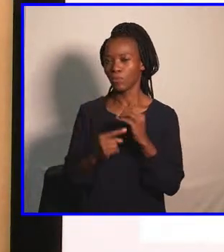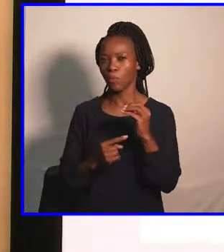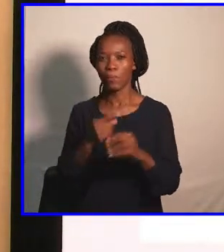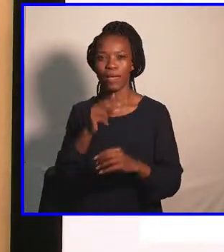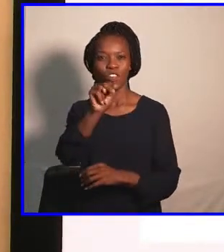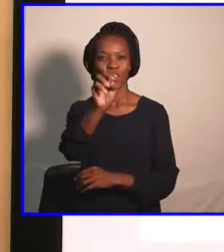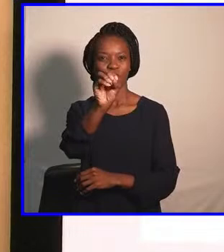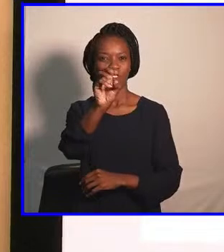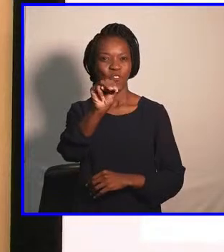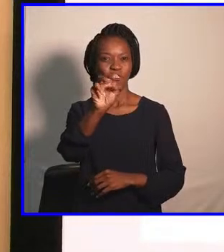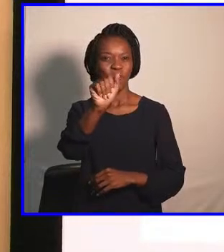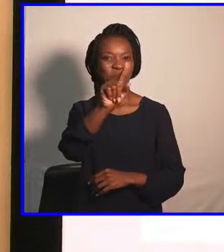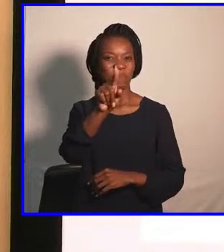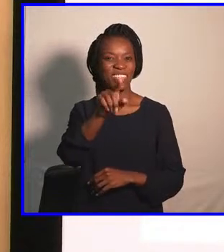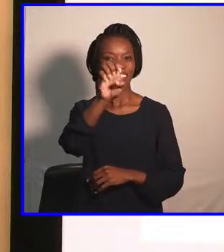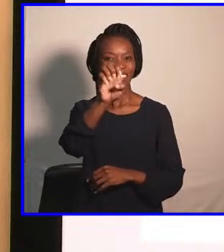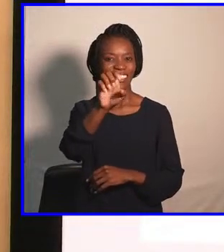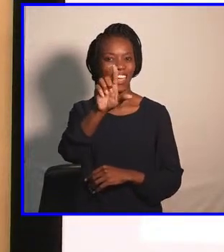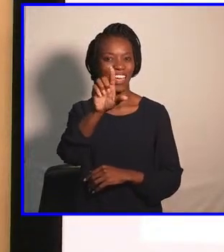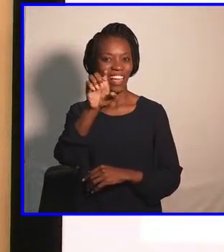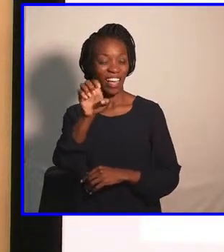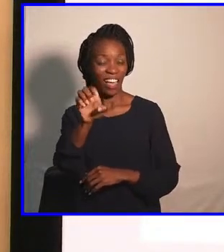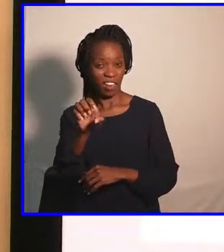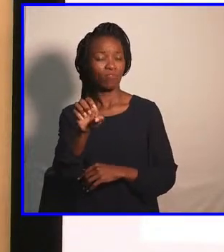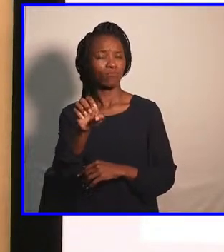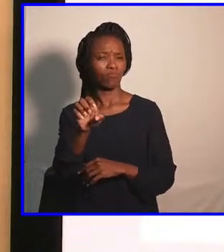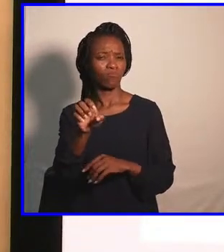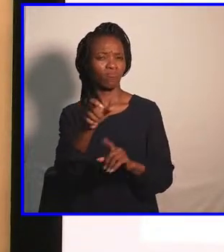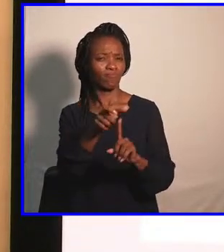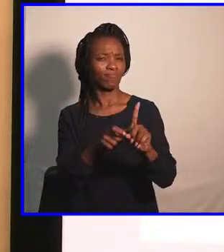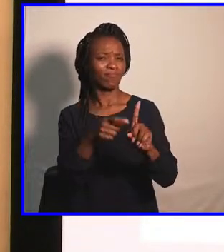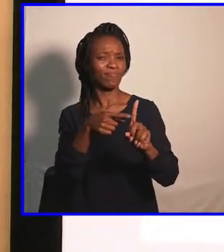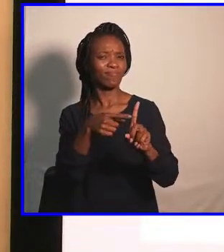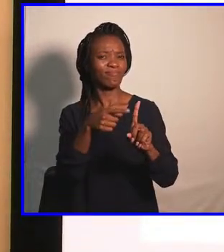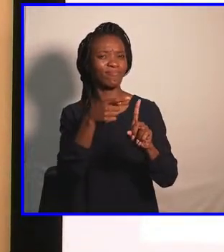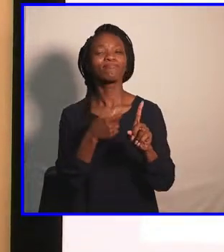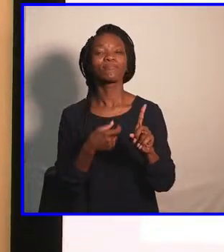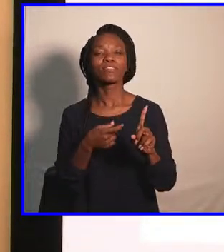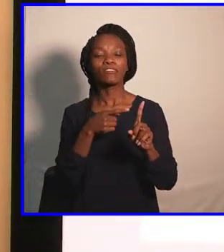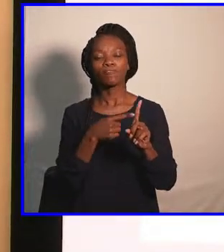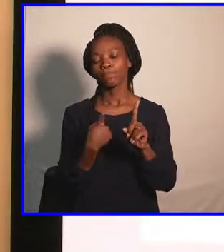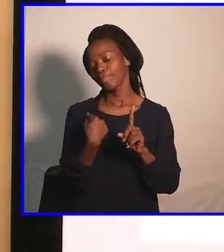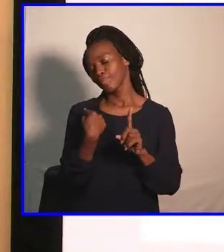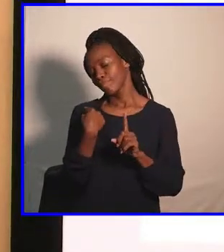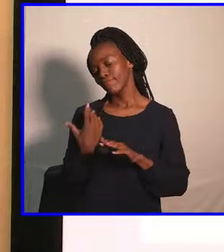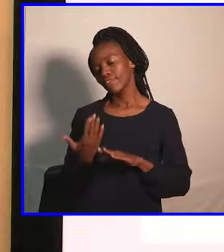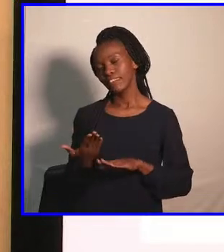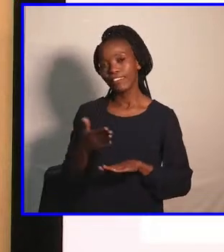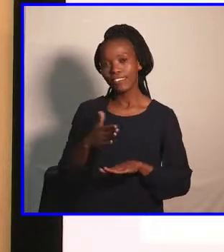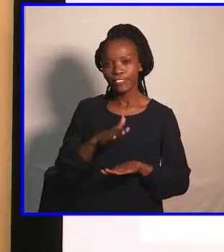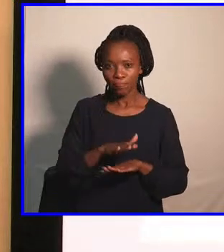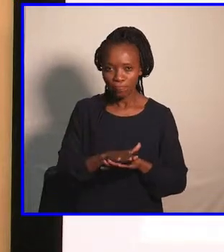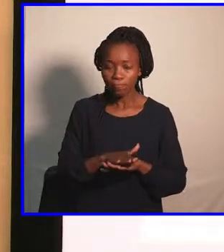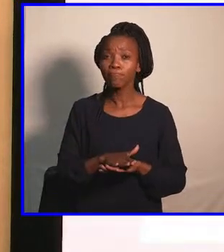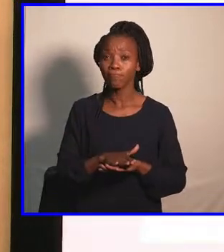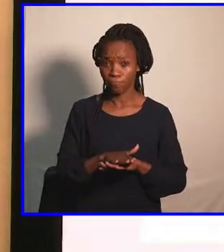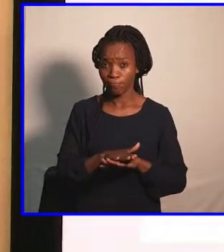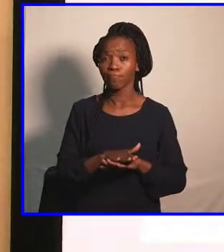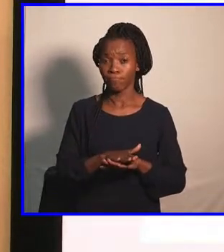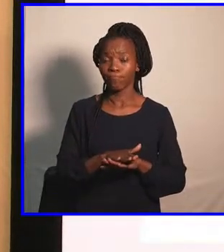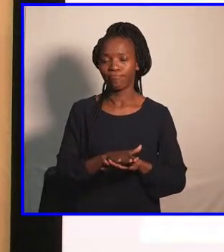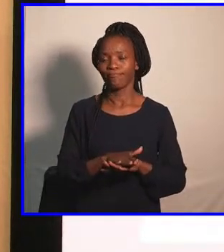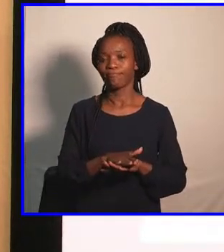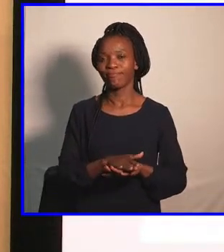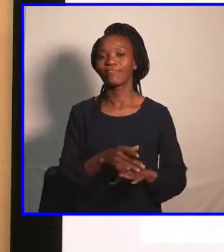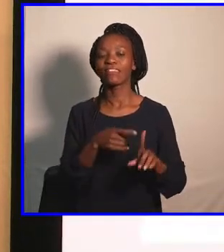Nomazele Bala, who is passed away now. He is the one who